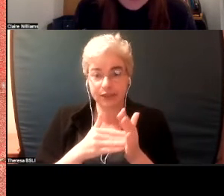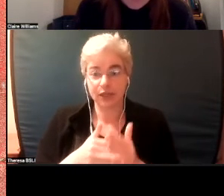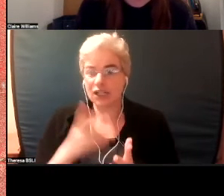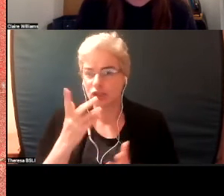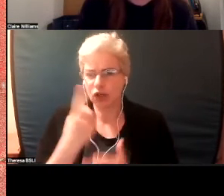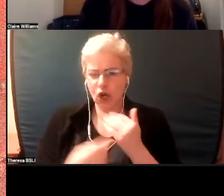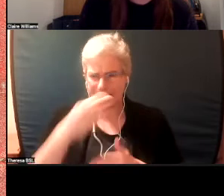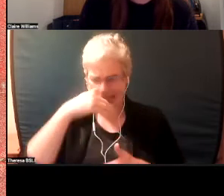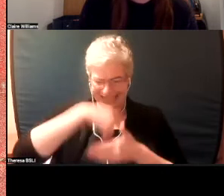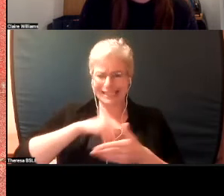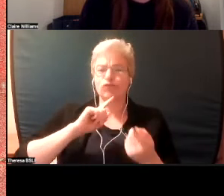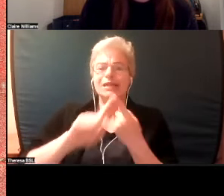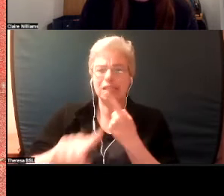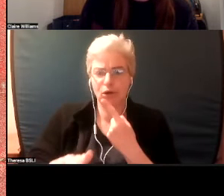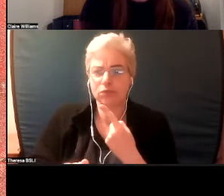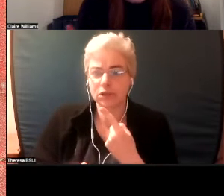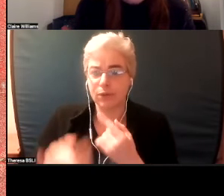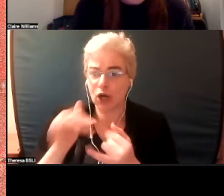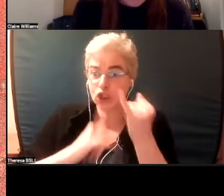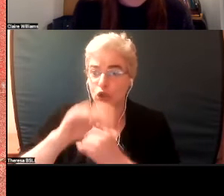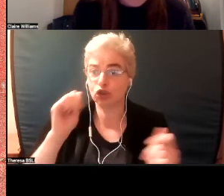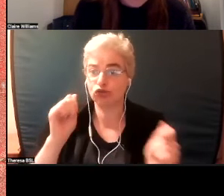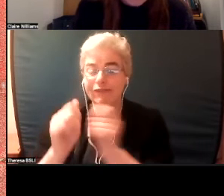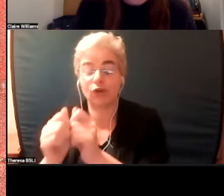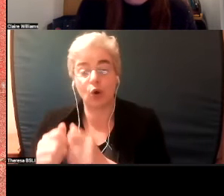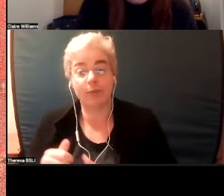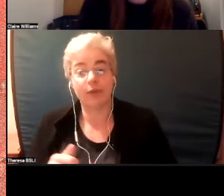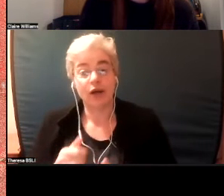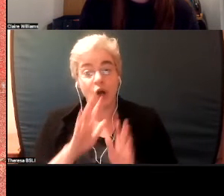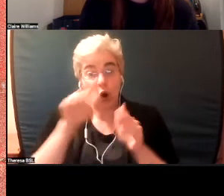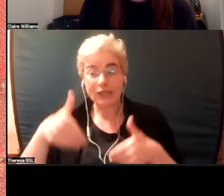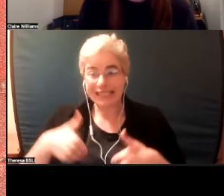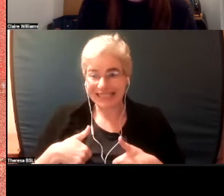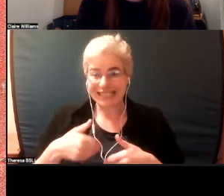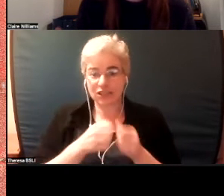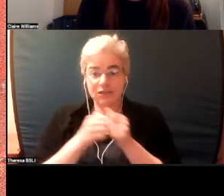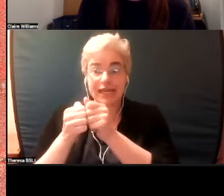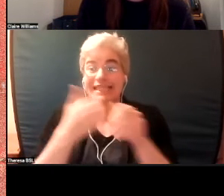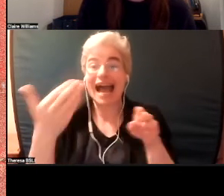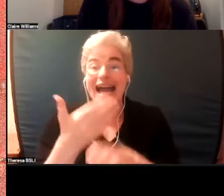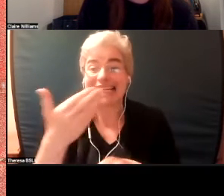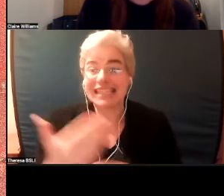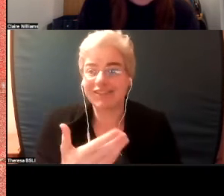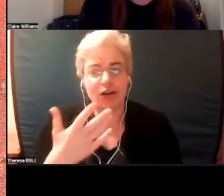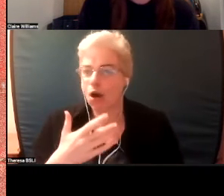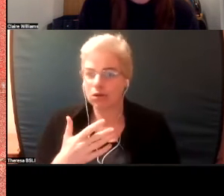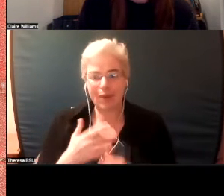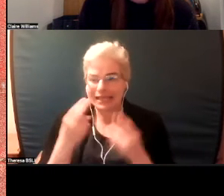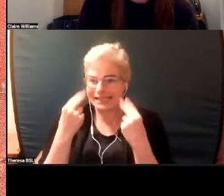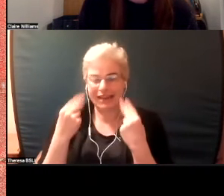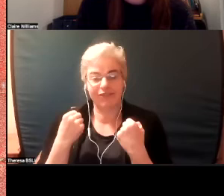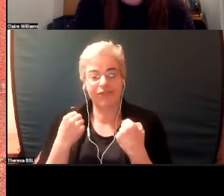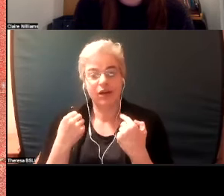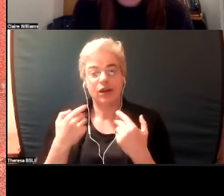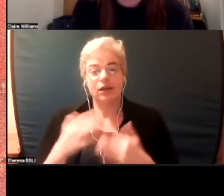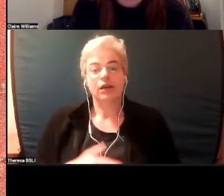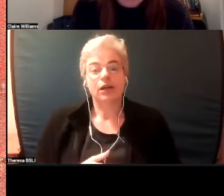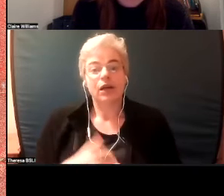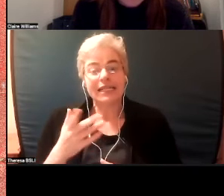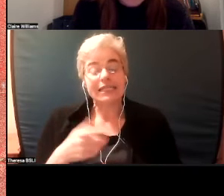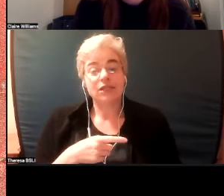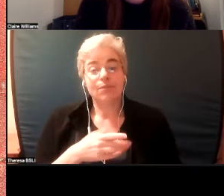interior response. Autistic solidarity is active, not passive, active, not emotional. It's more than just an intention